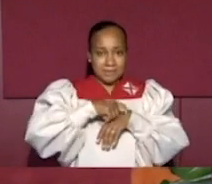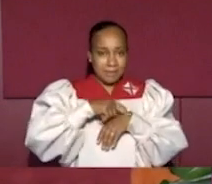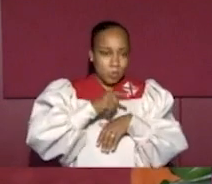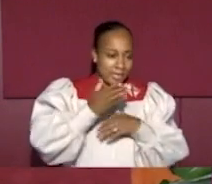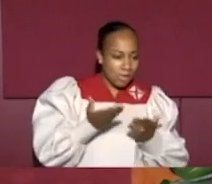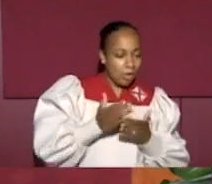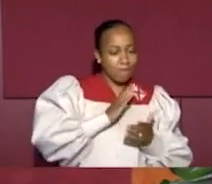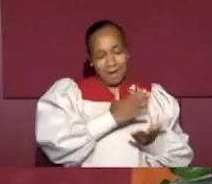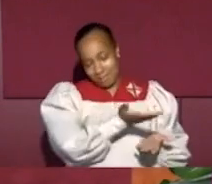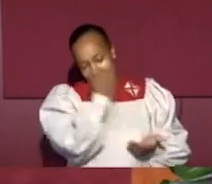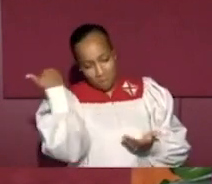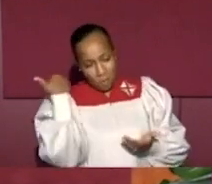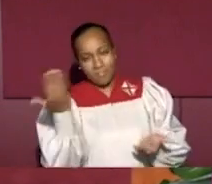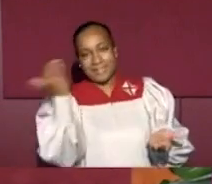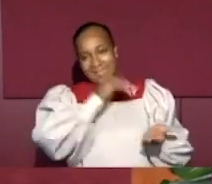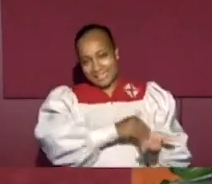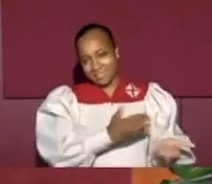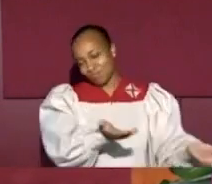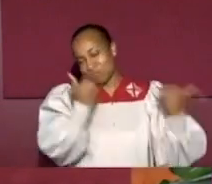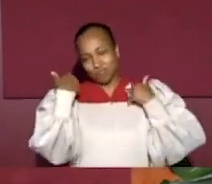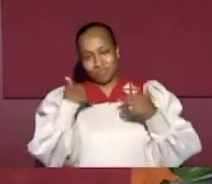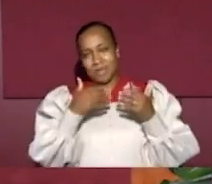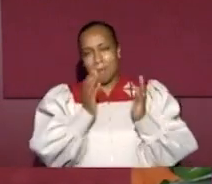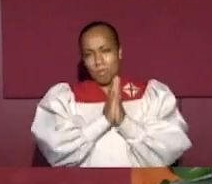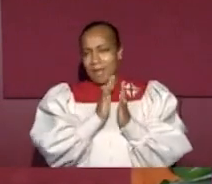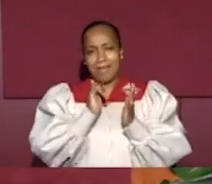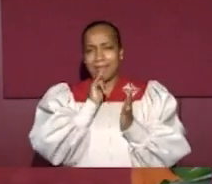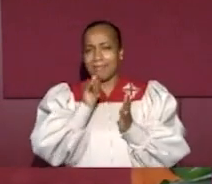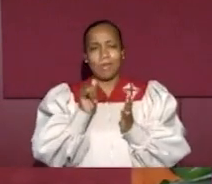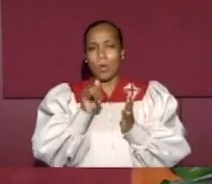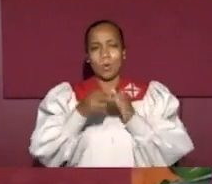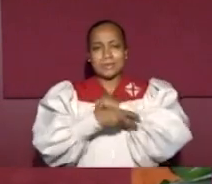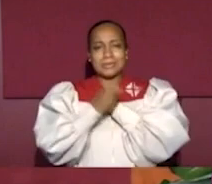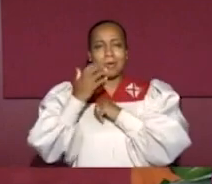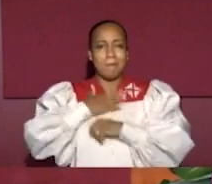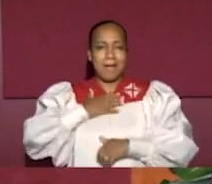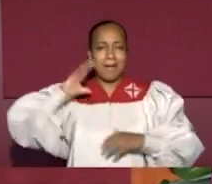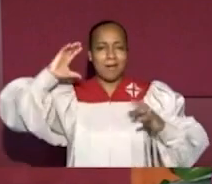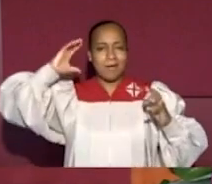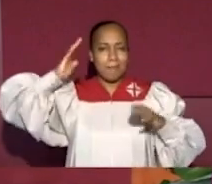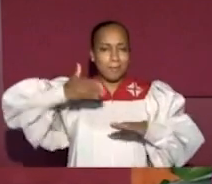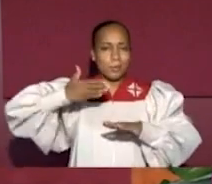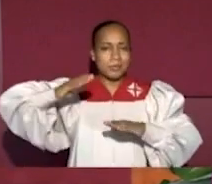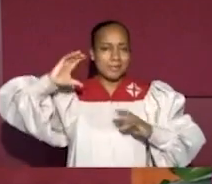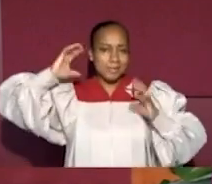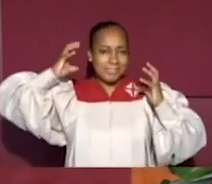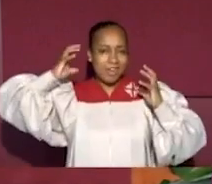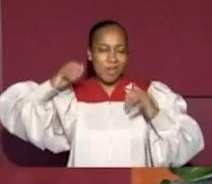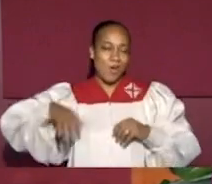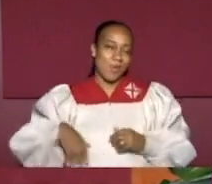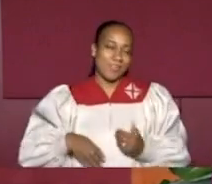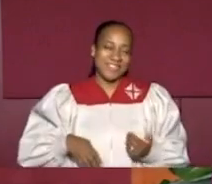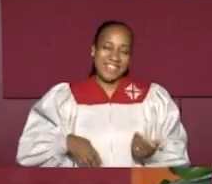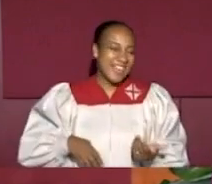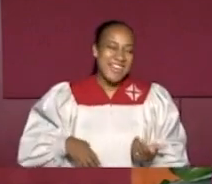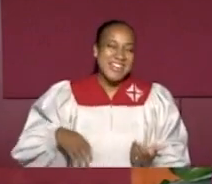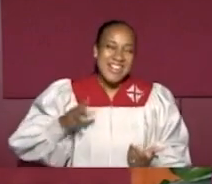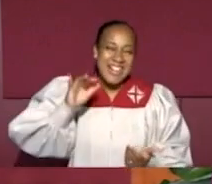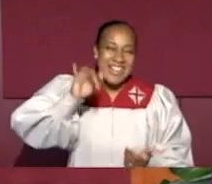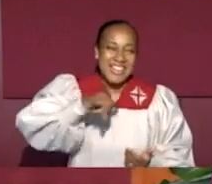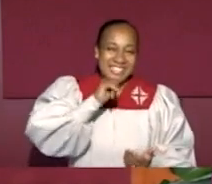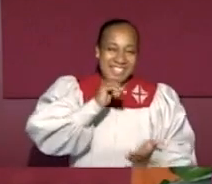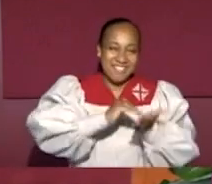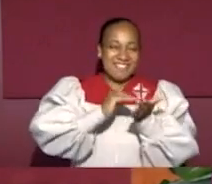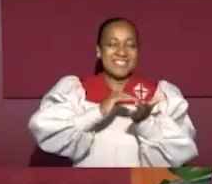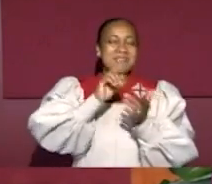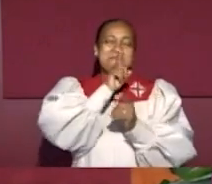here. Come on over this time and pray. I'm praying you don't steal my stereo. No, that's not forgiveness. Forgiveness doesn't have